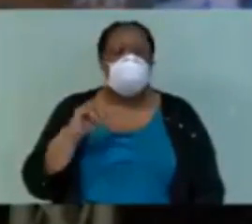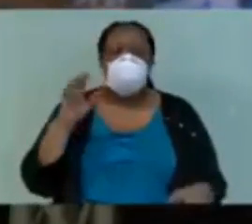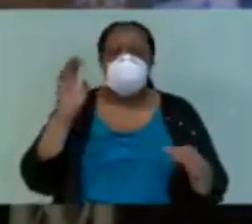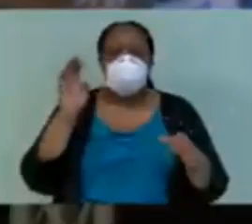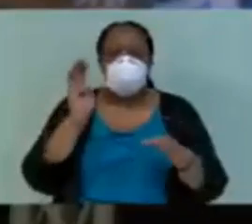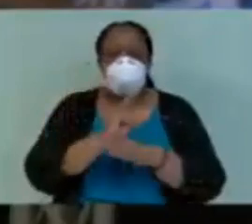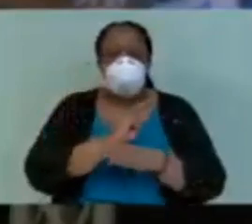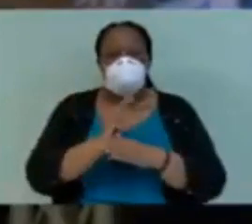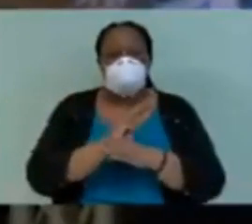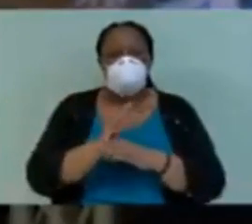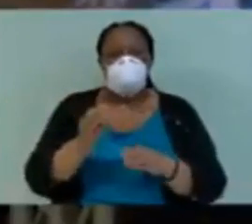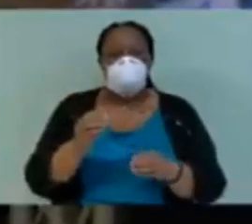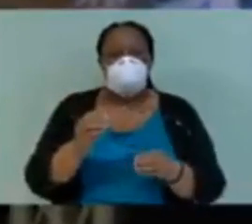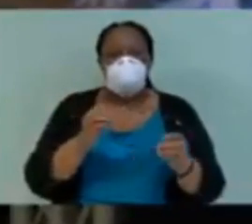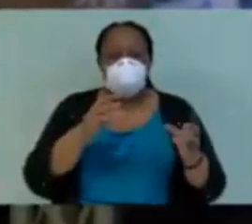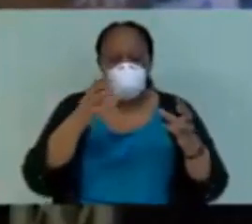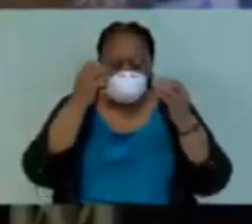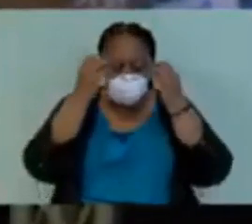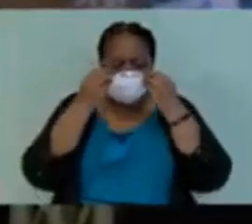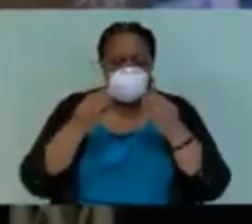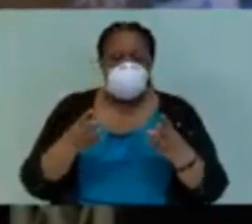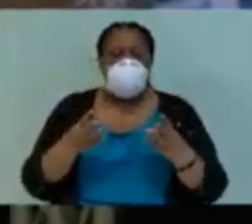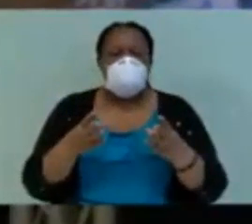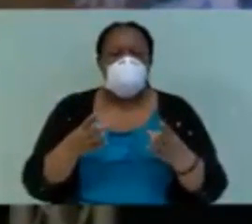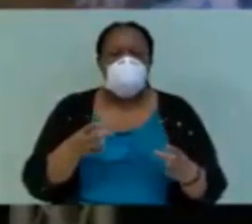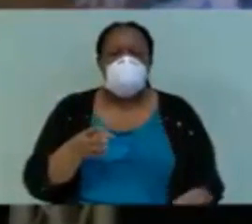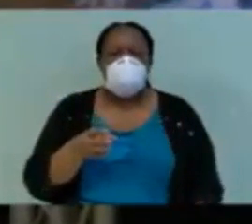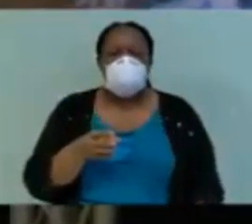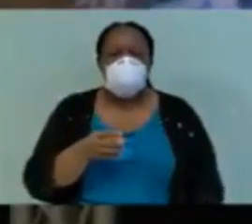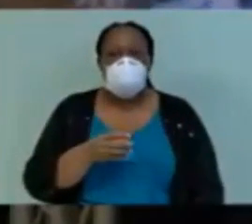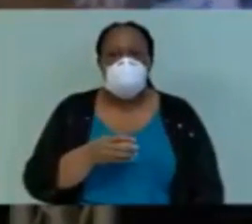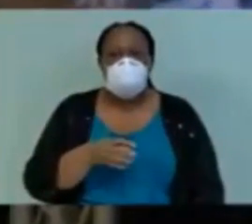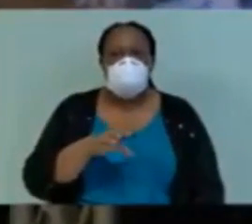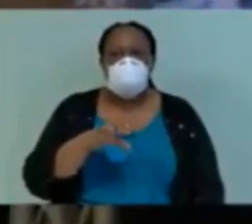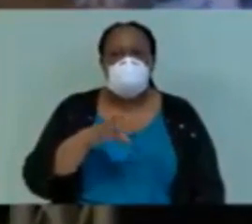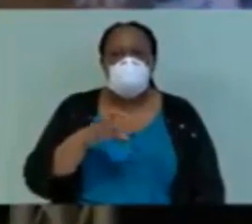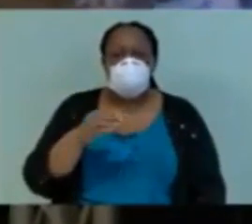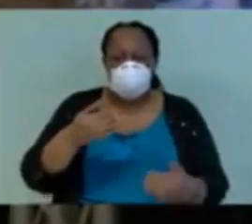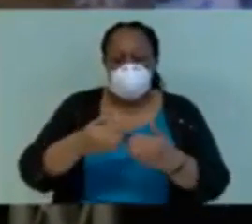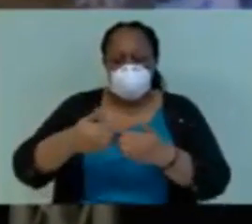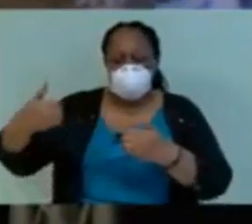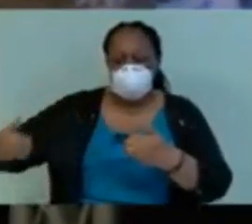I want to present some statistics that was presented to us.